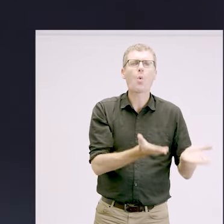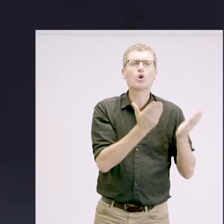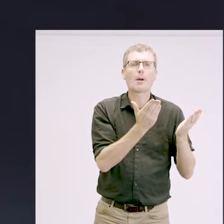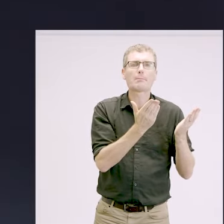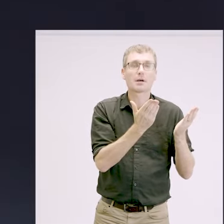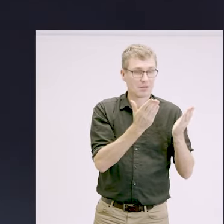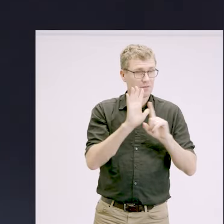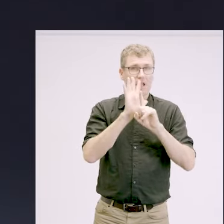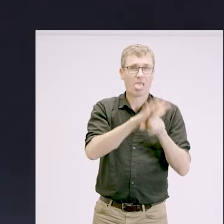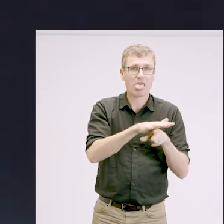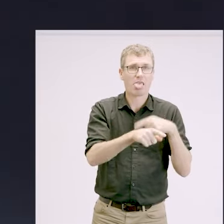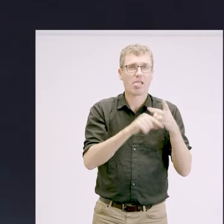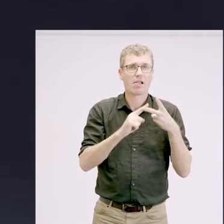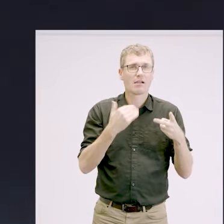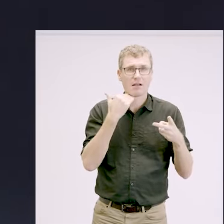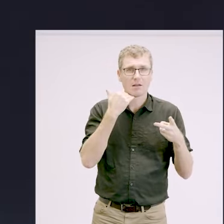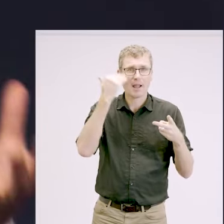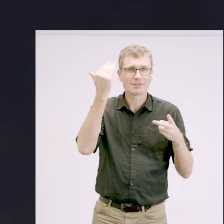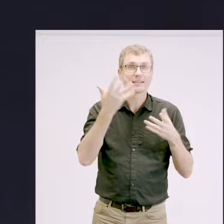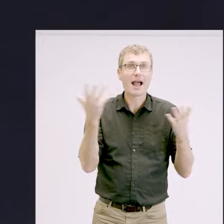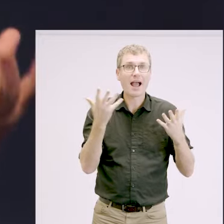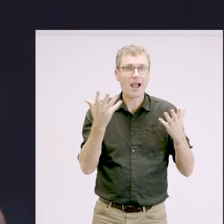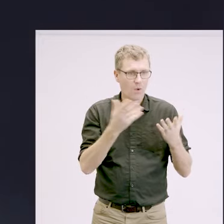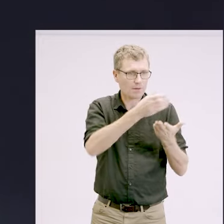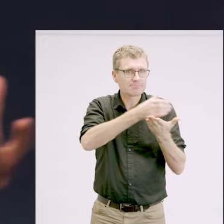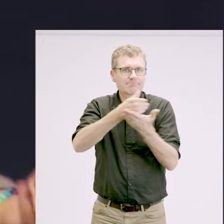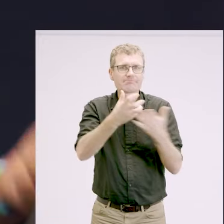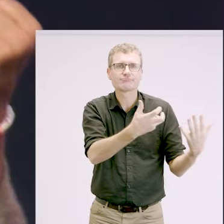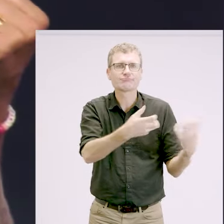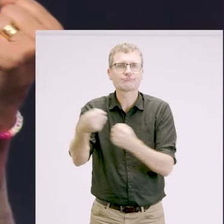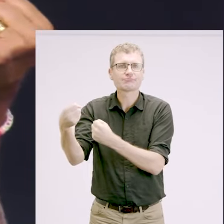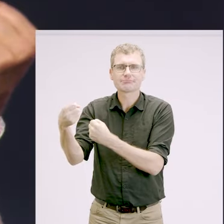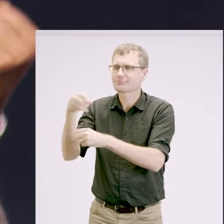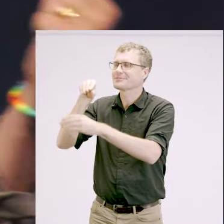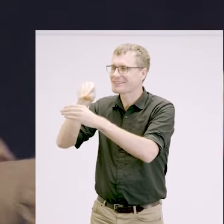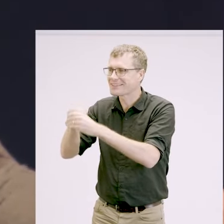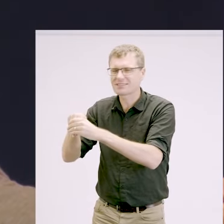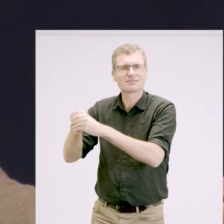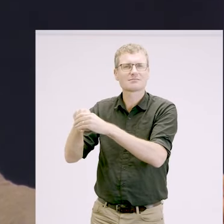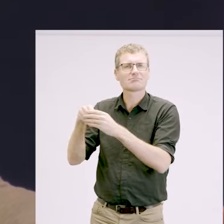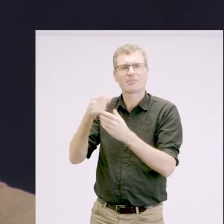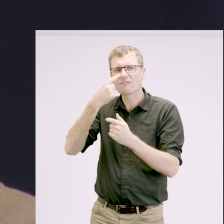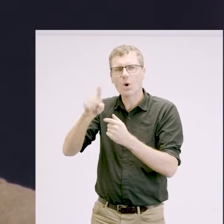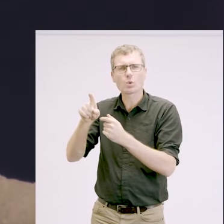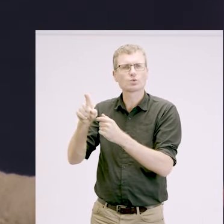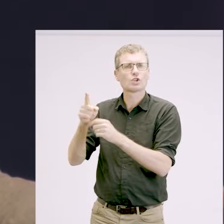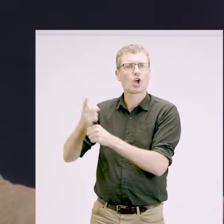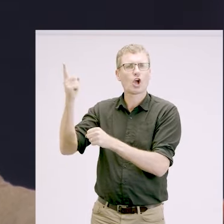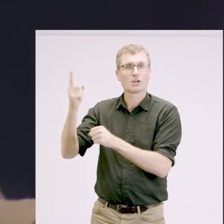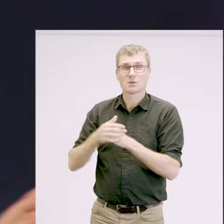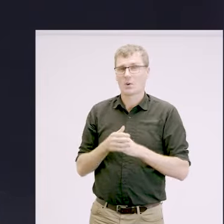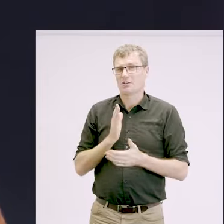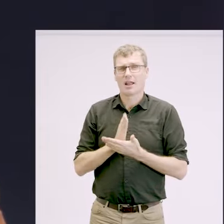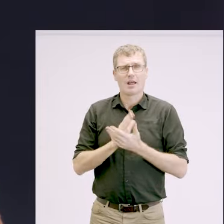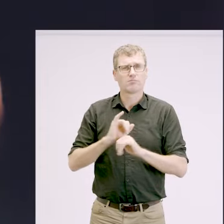be humiliated and debased. He allows their worship objects to be taken away and put in the storehouse of a